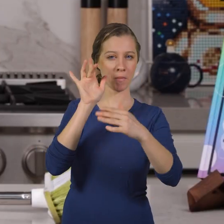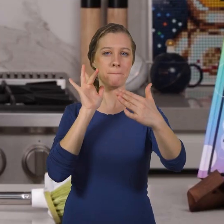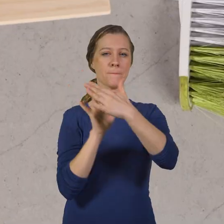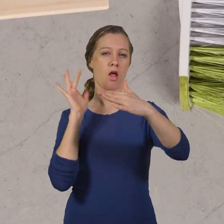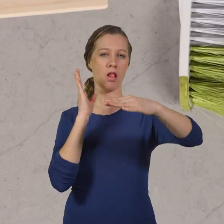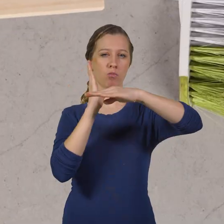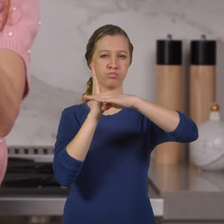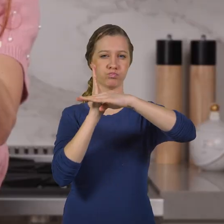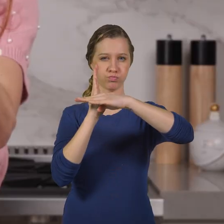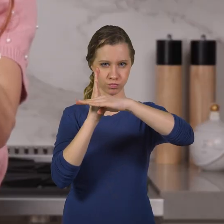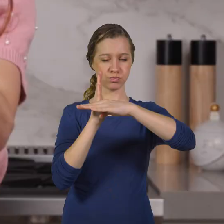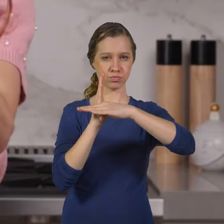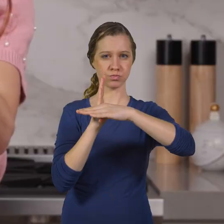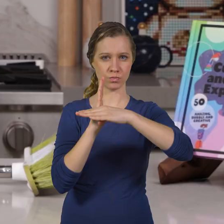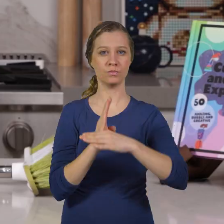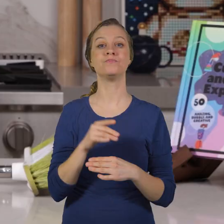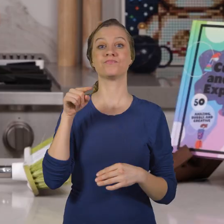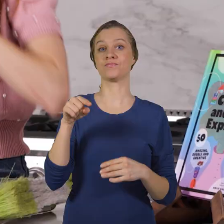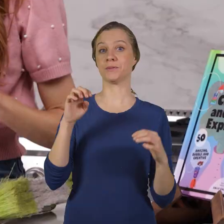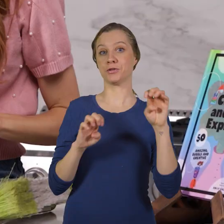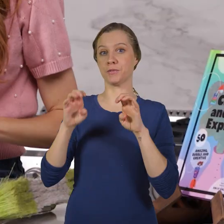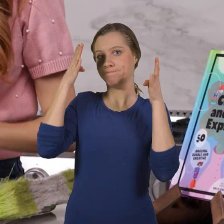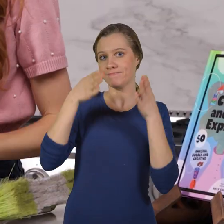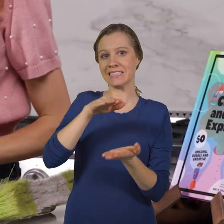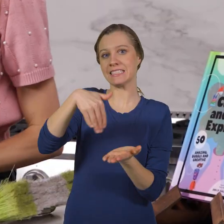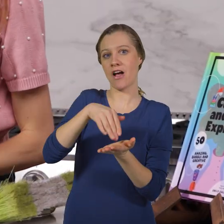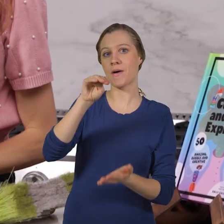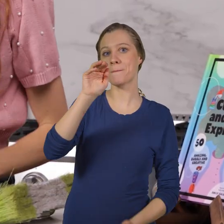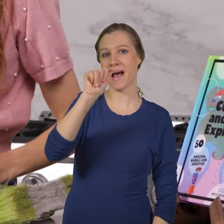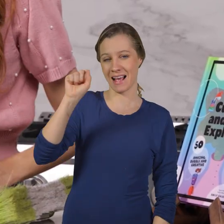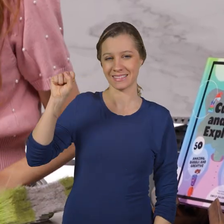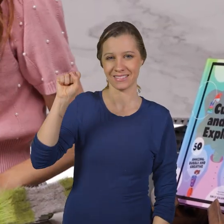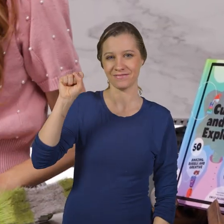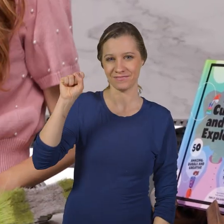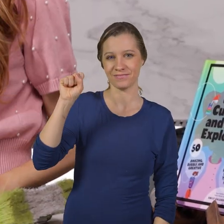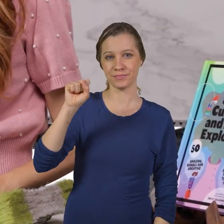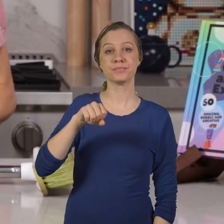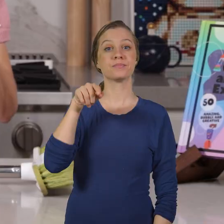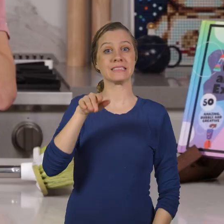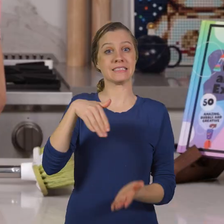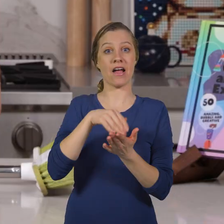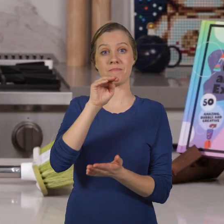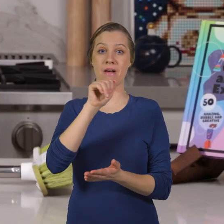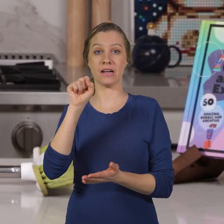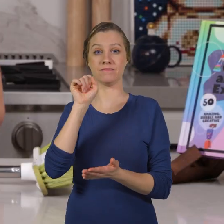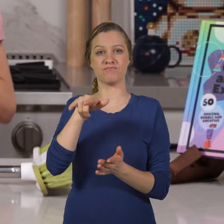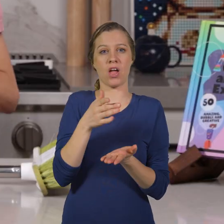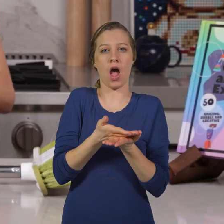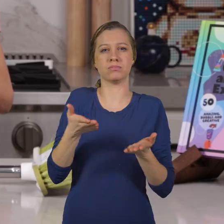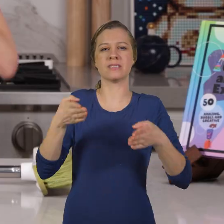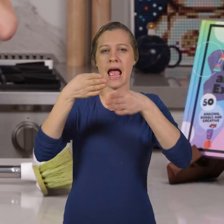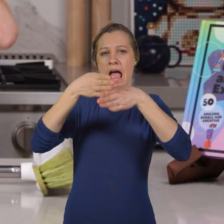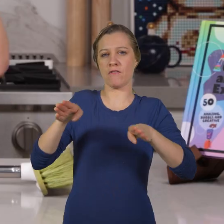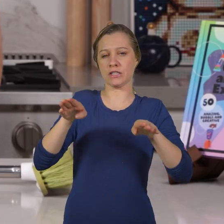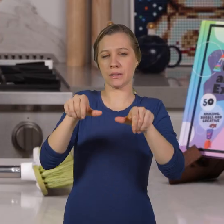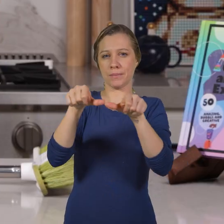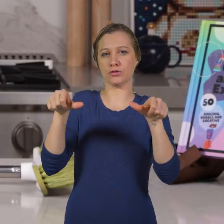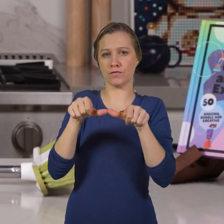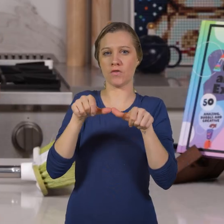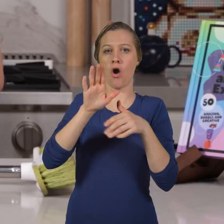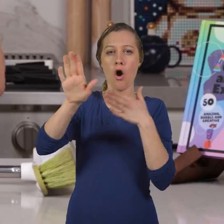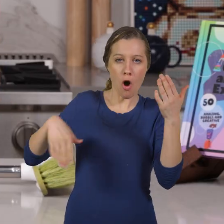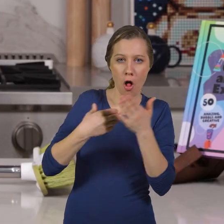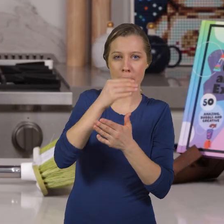mass, is right in the middle. This experiment is all about center of mass. The center of mass of an object is the